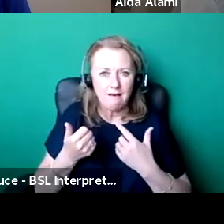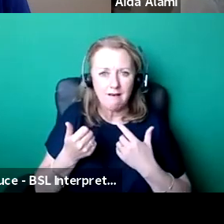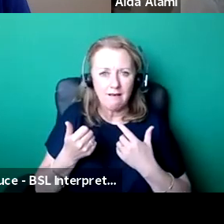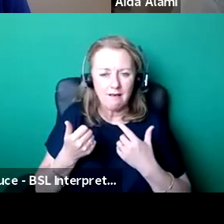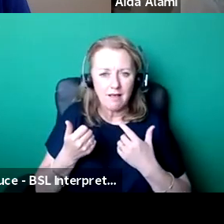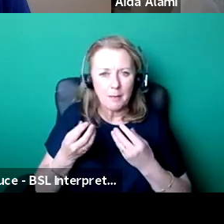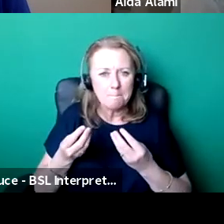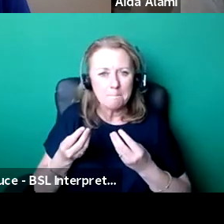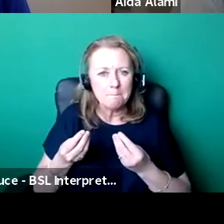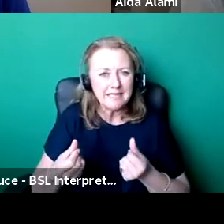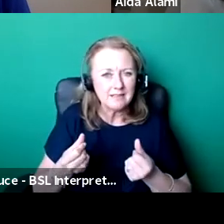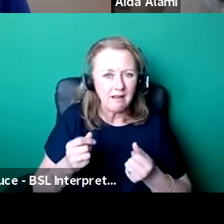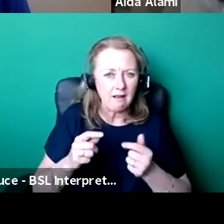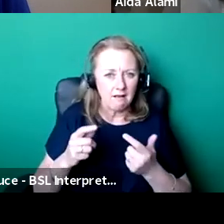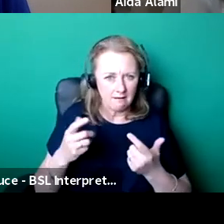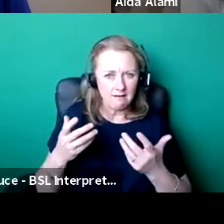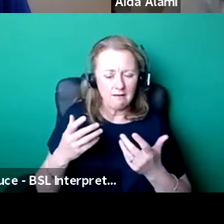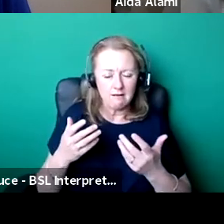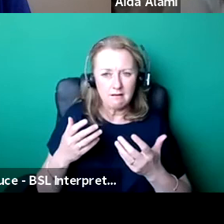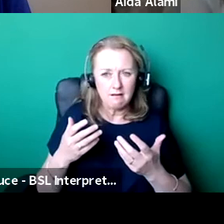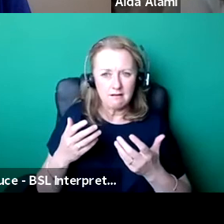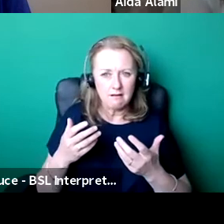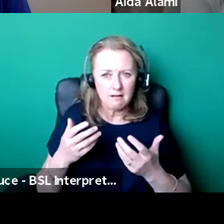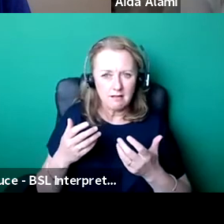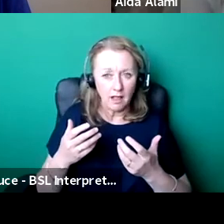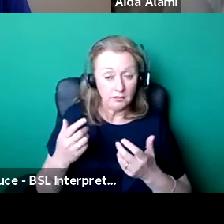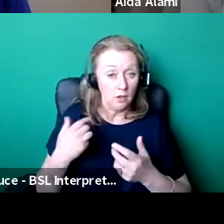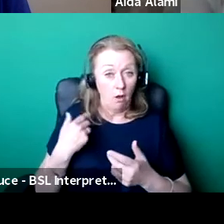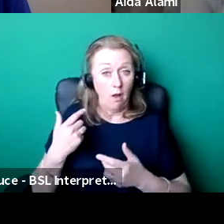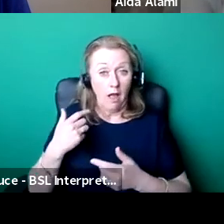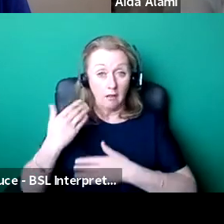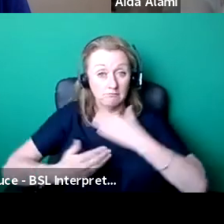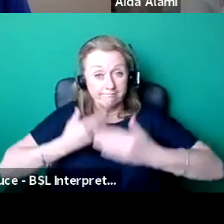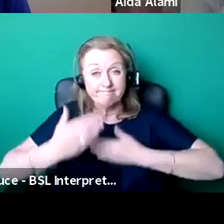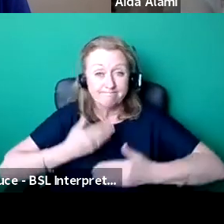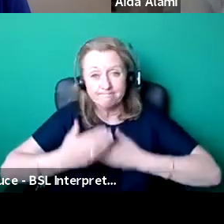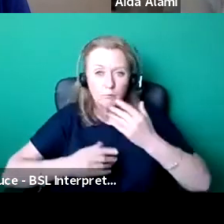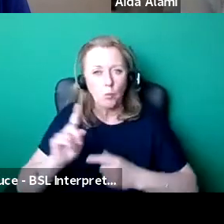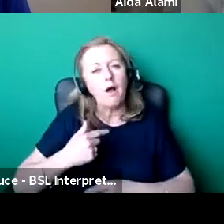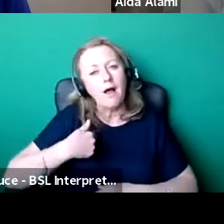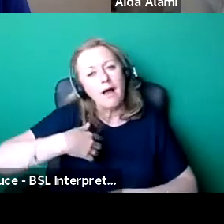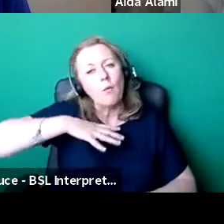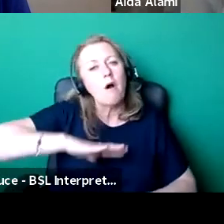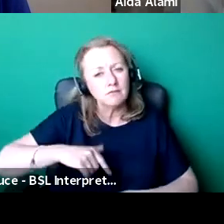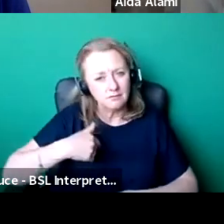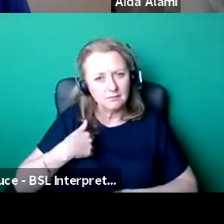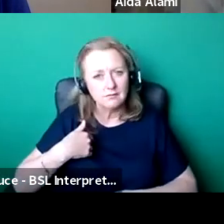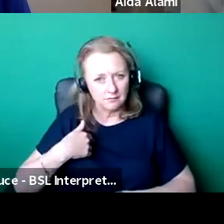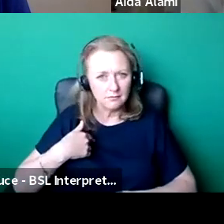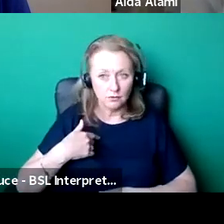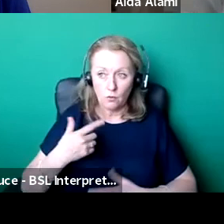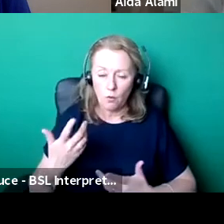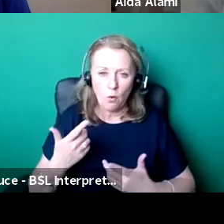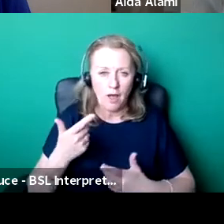I just try to keep doing what I want to do. So, and just try to find a way